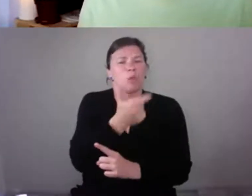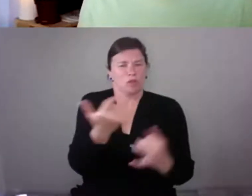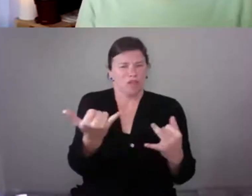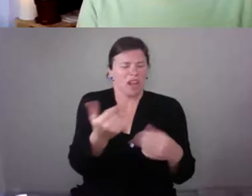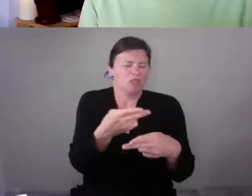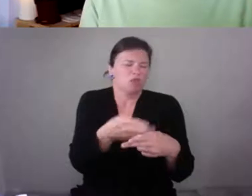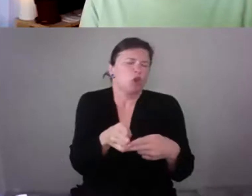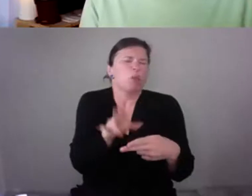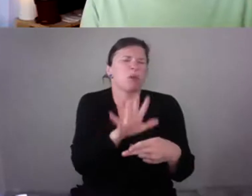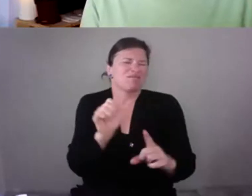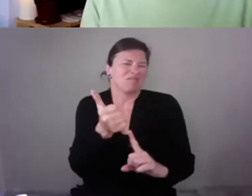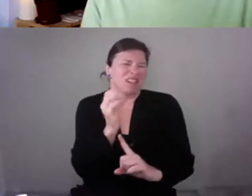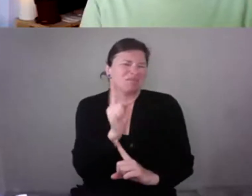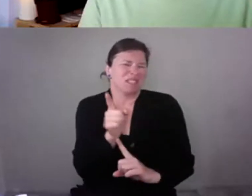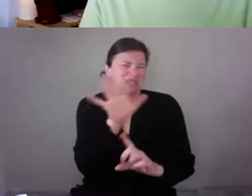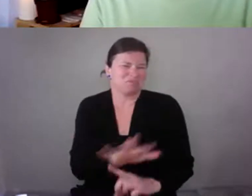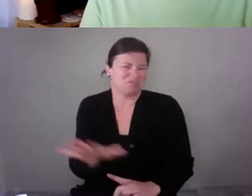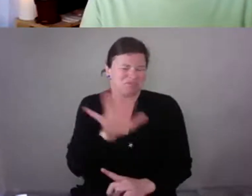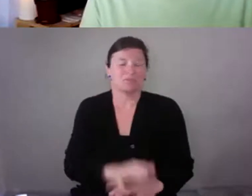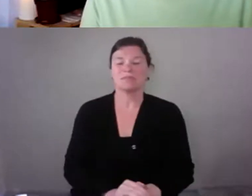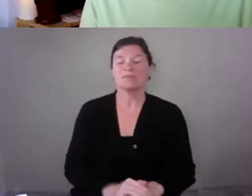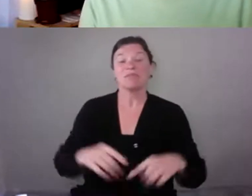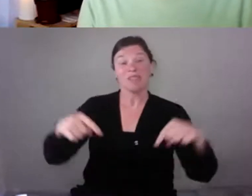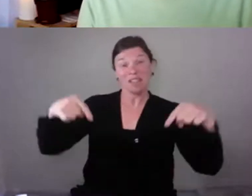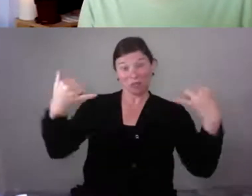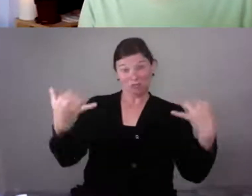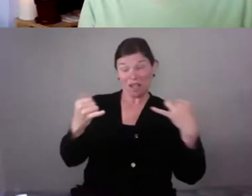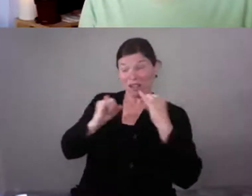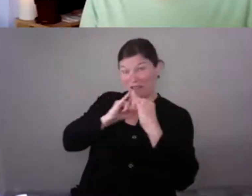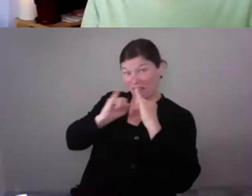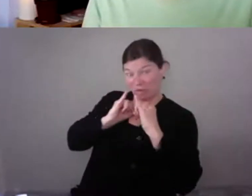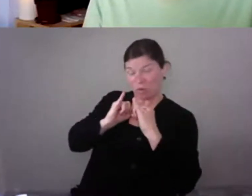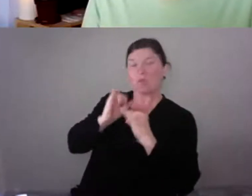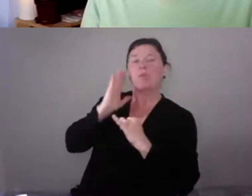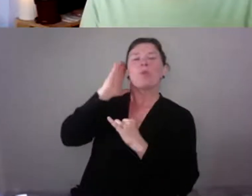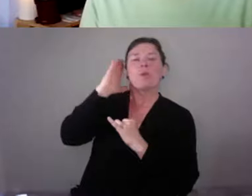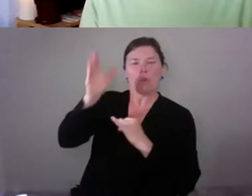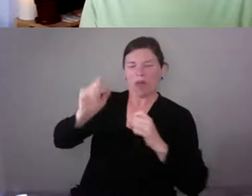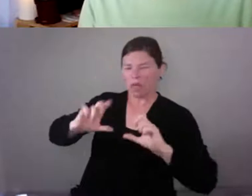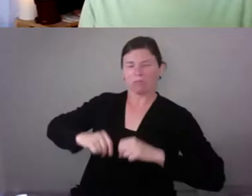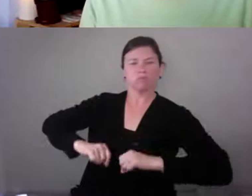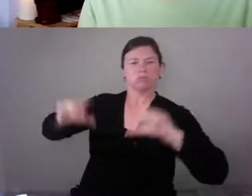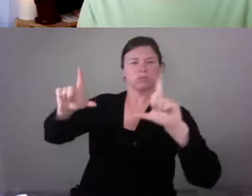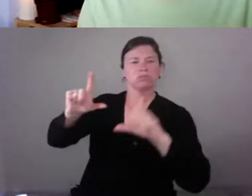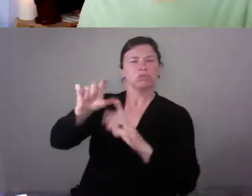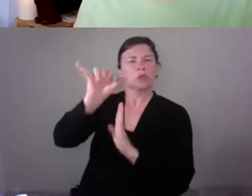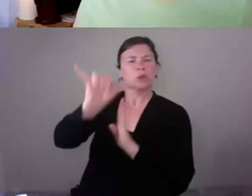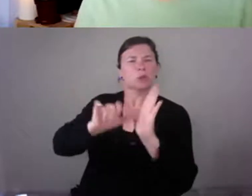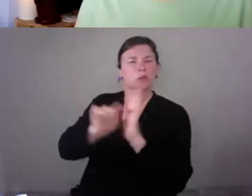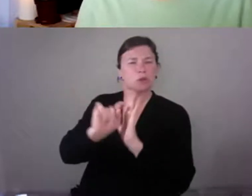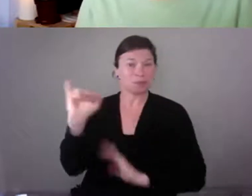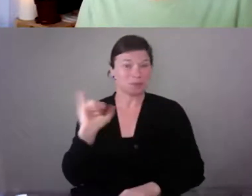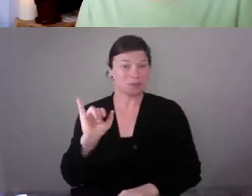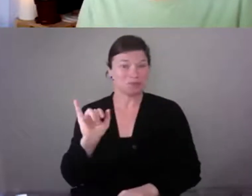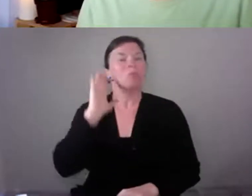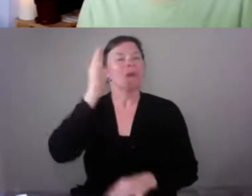Facebook. And we're also hoping to have today's interview up on YouTube as well. Again, we'll send that information